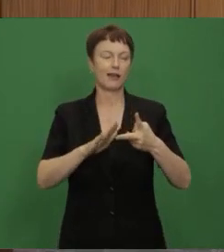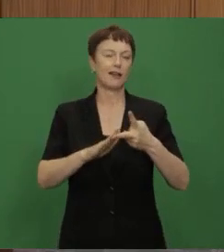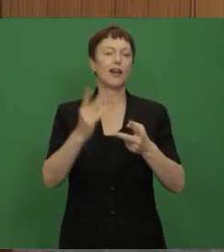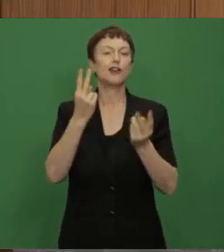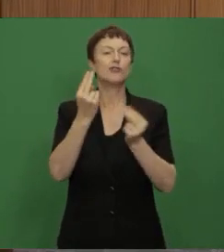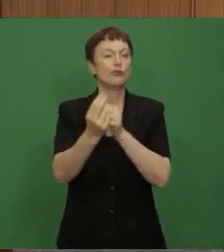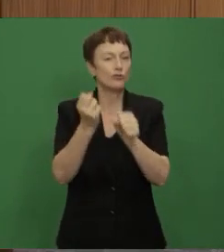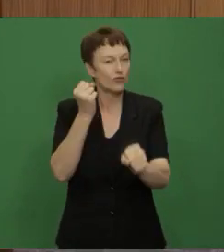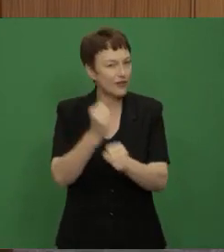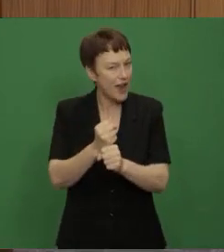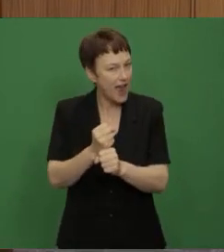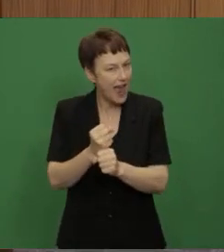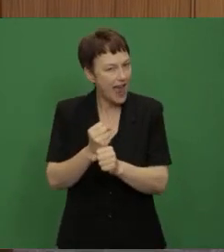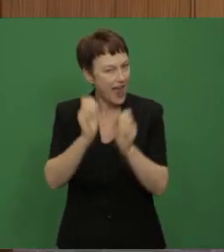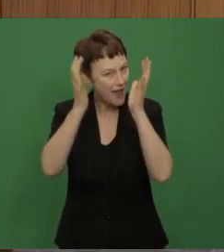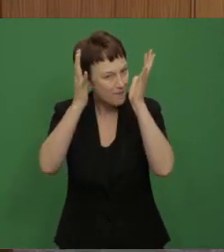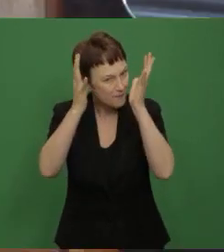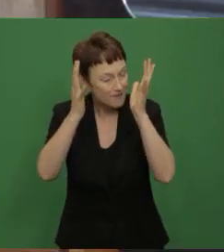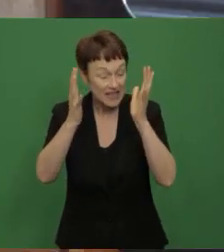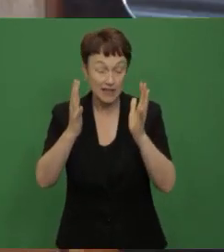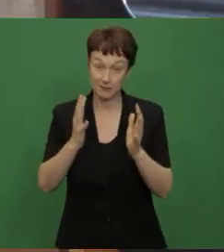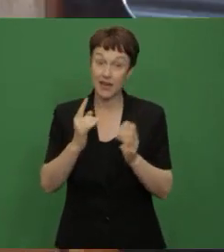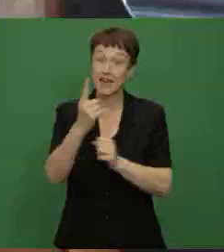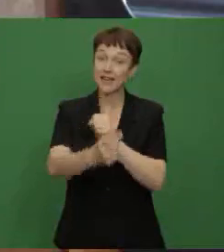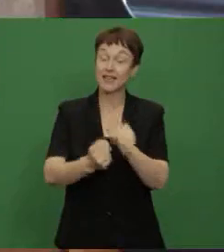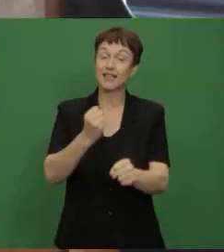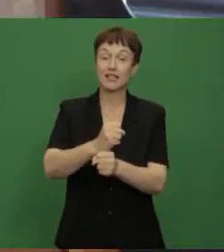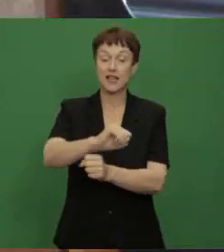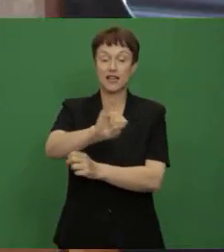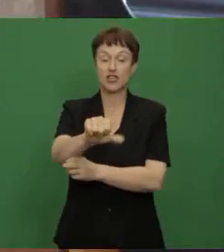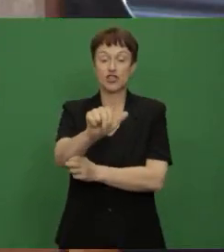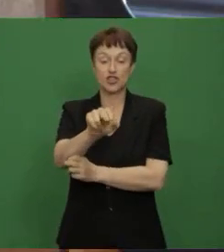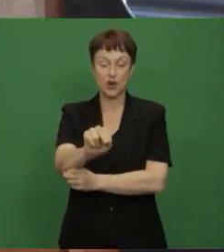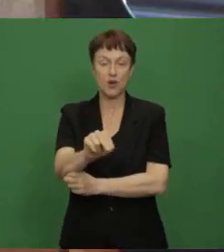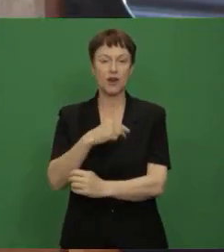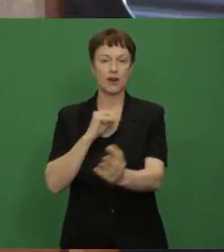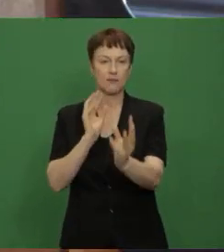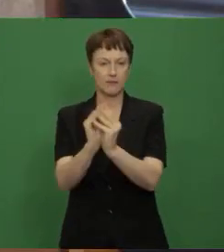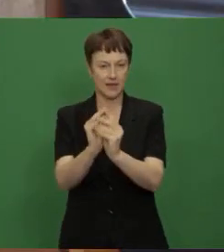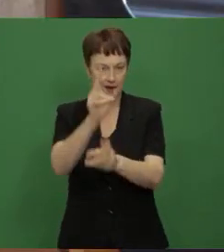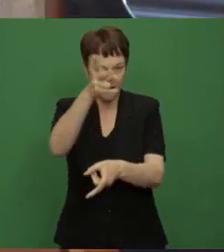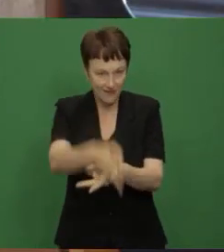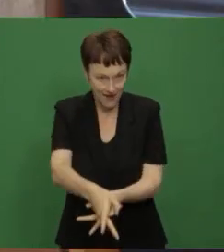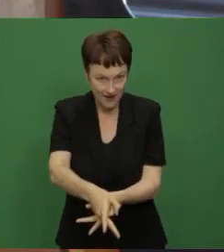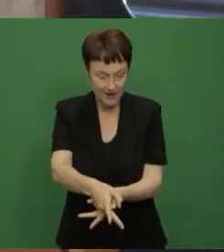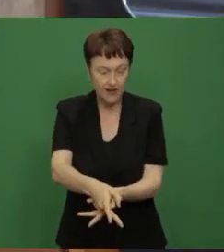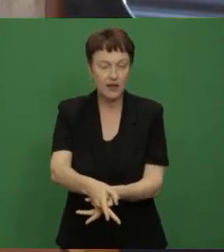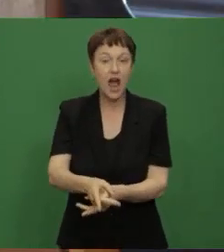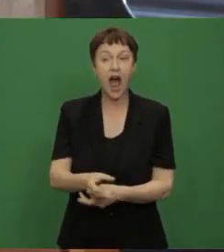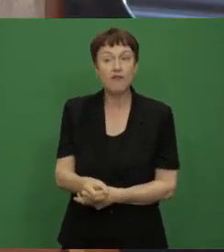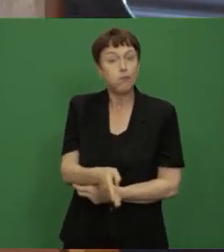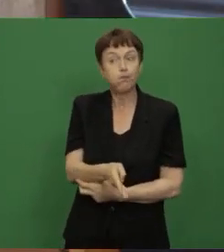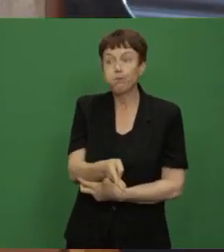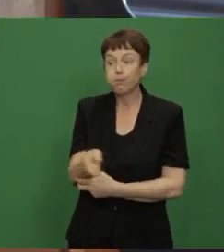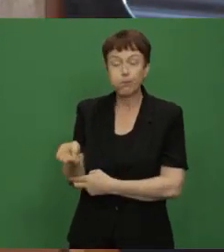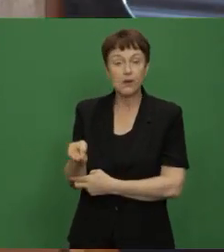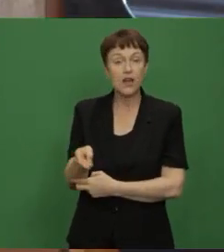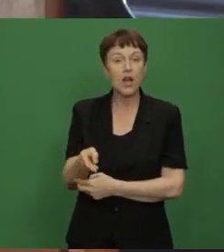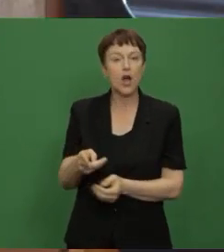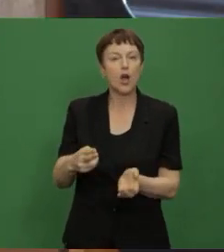you in January. Amongst us here is a delegation from Uganda,